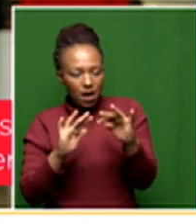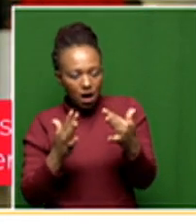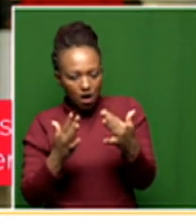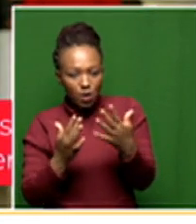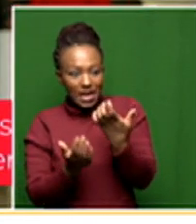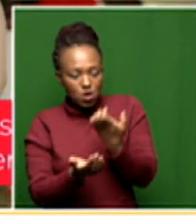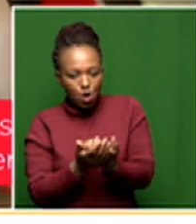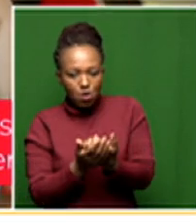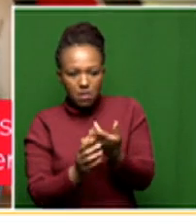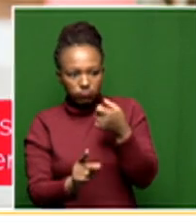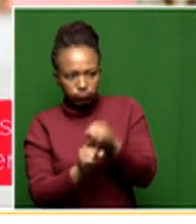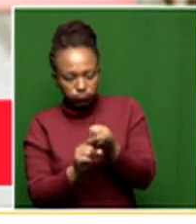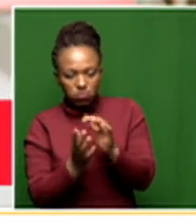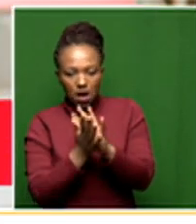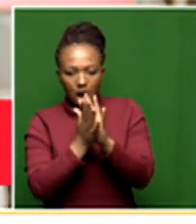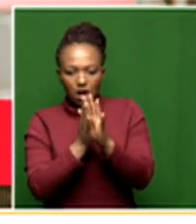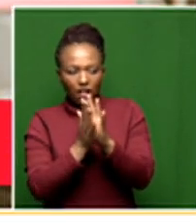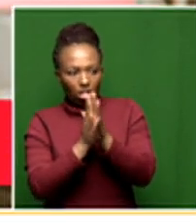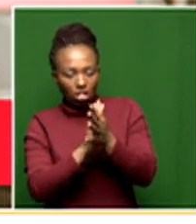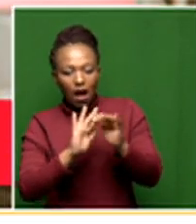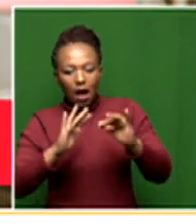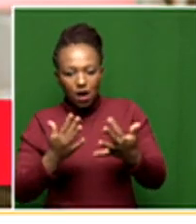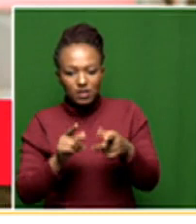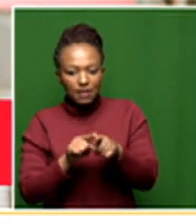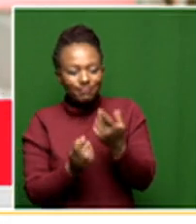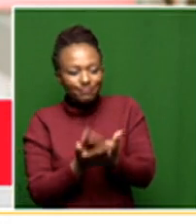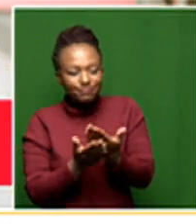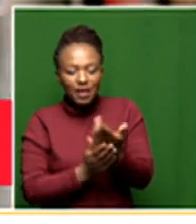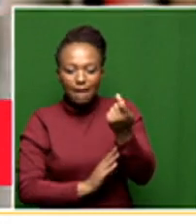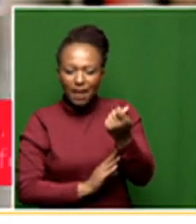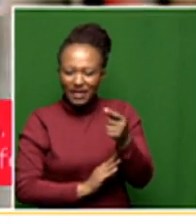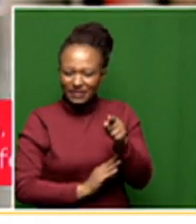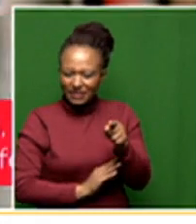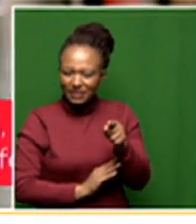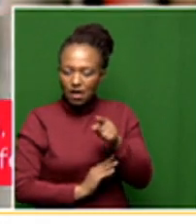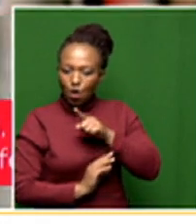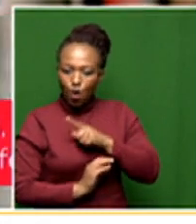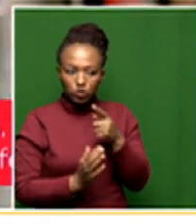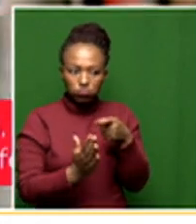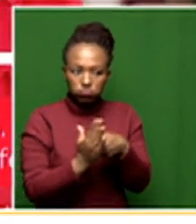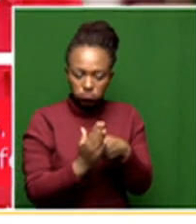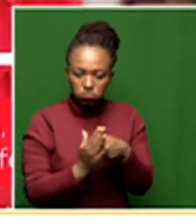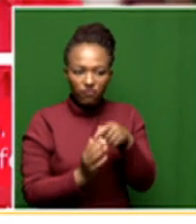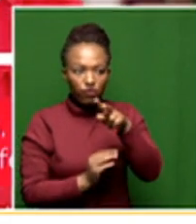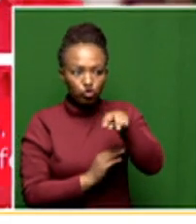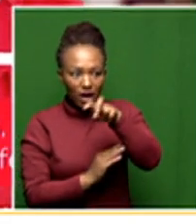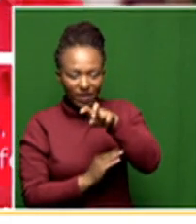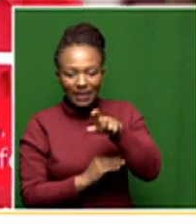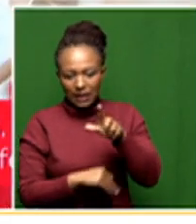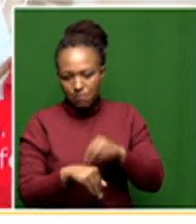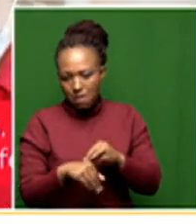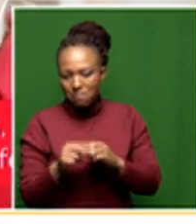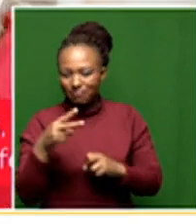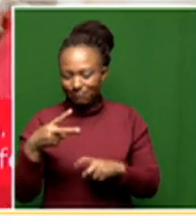the economy and the availability of money or the ability to actually purchase travel. So those two things